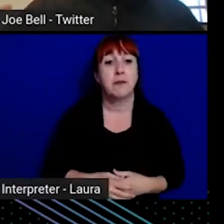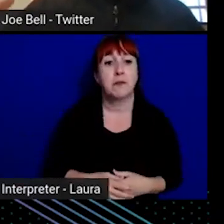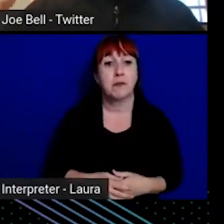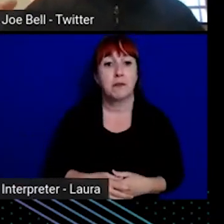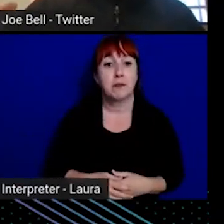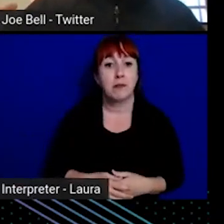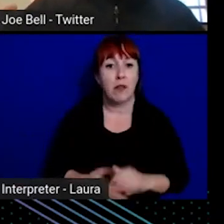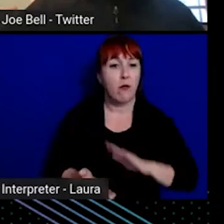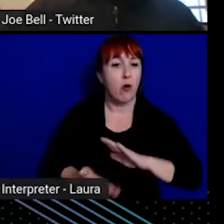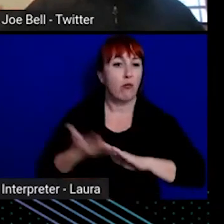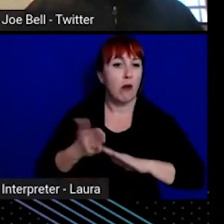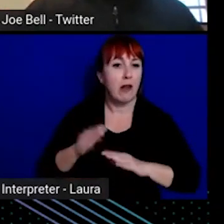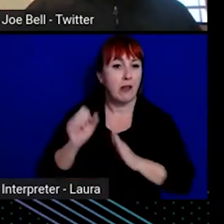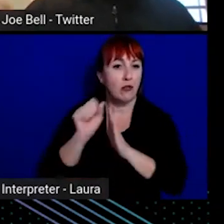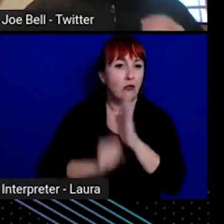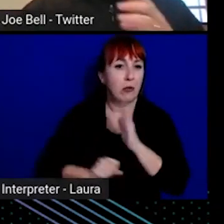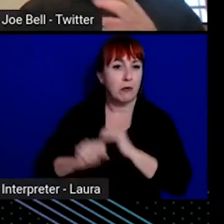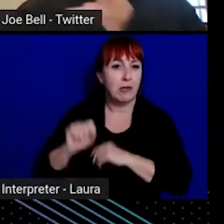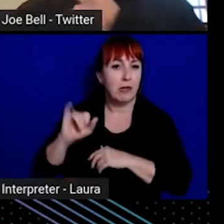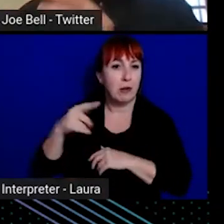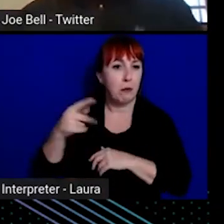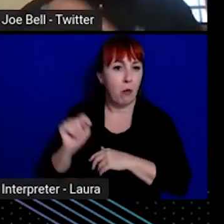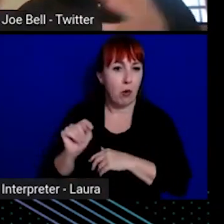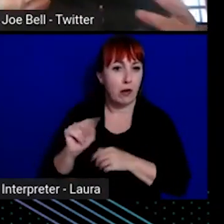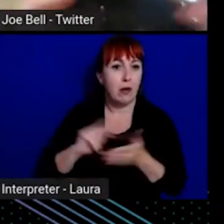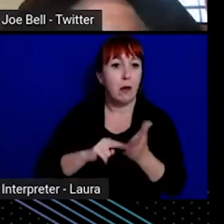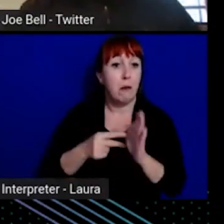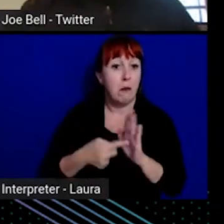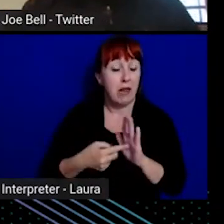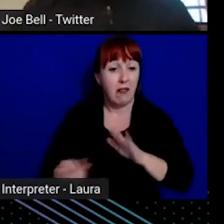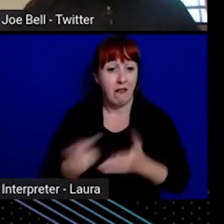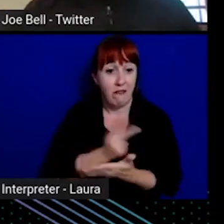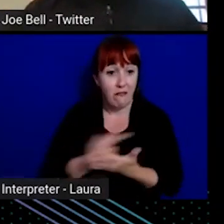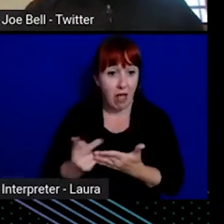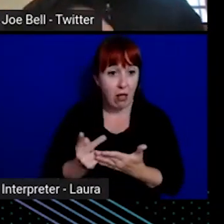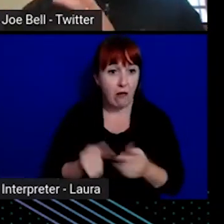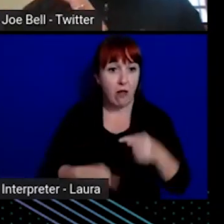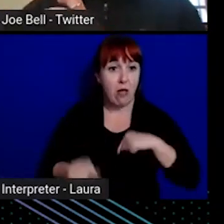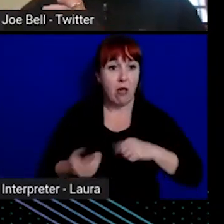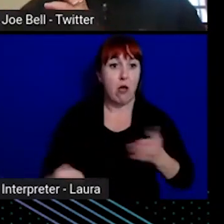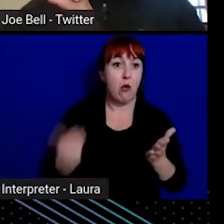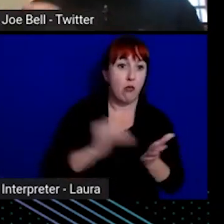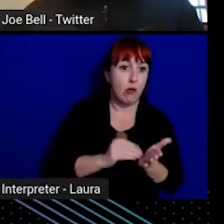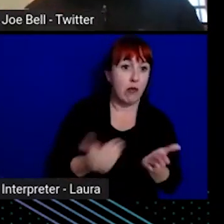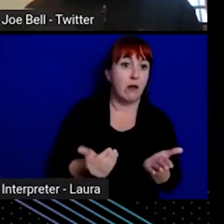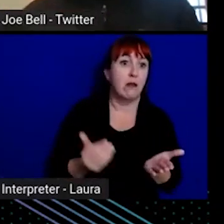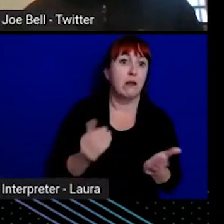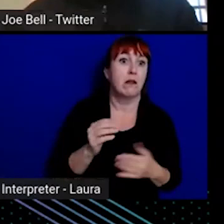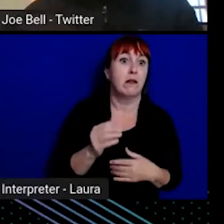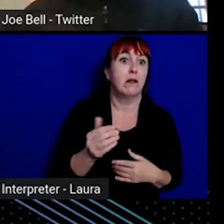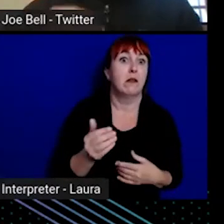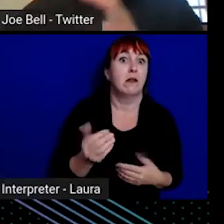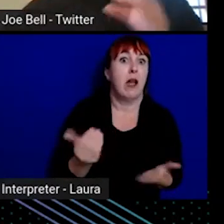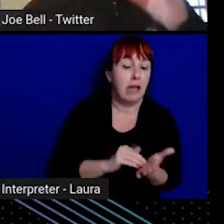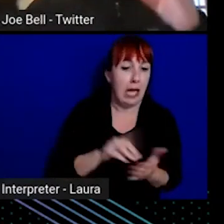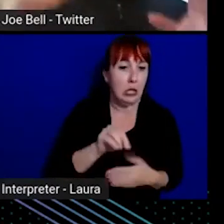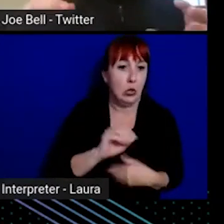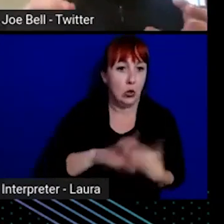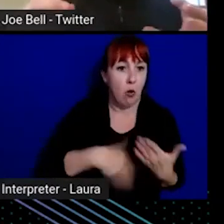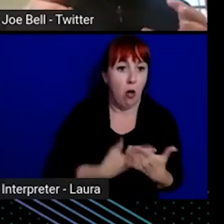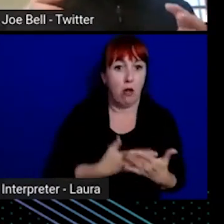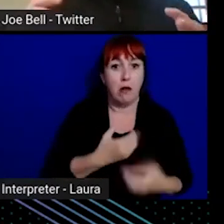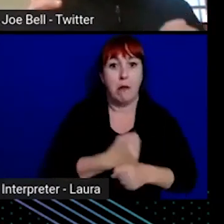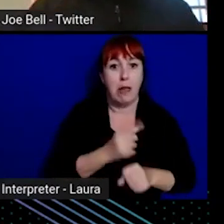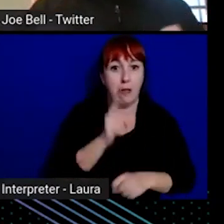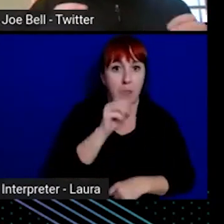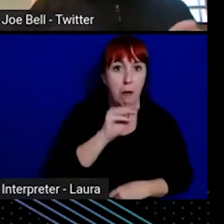scripts, I would have to kind of redo all of those tasks. So I'd have to go through and generate the Sentinel mock,